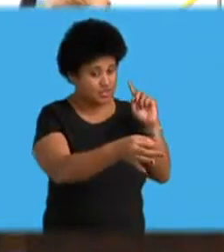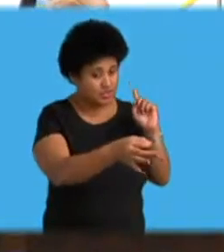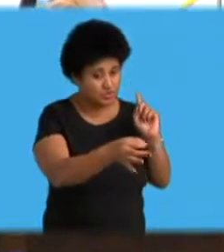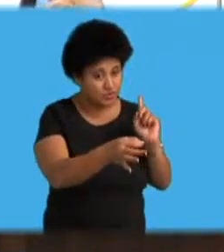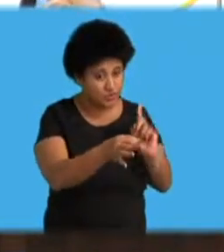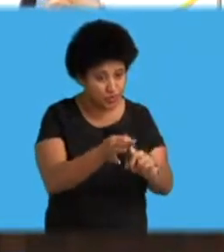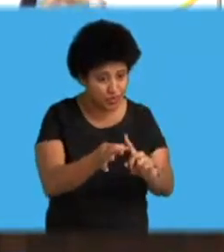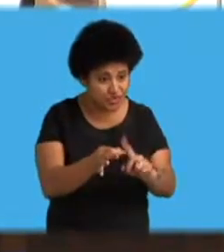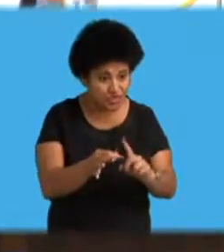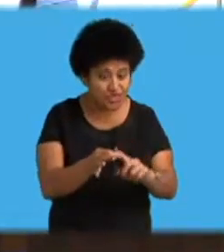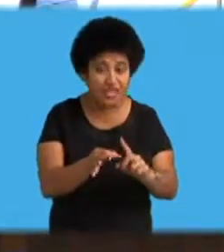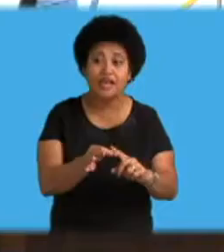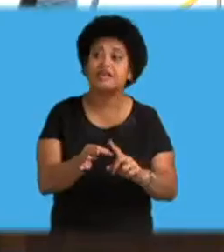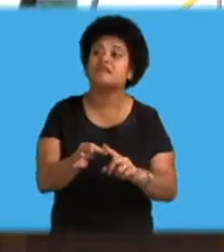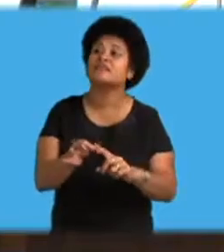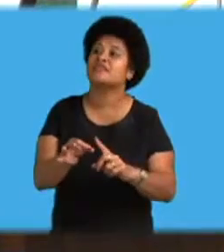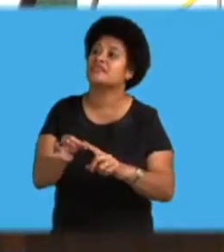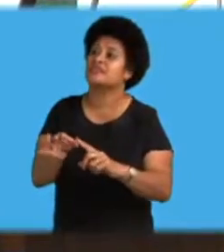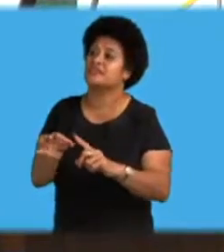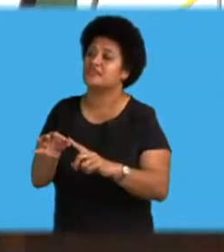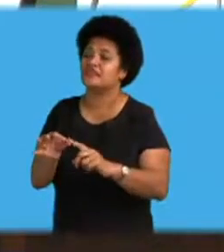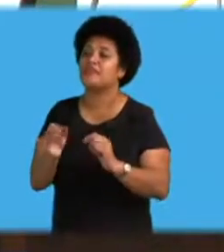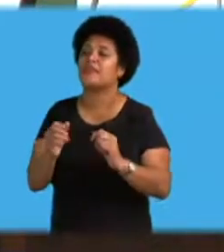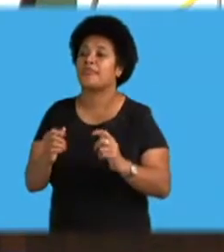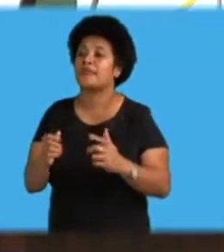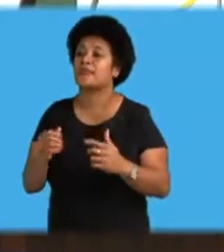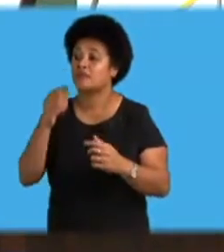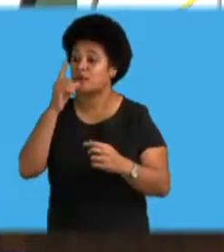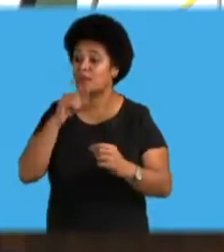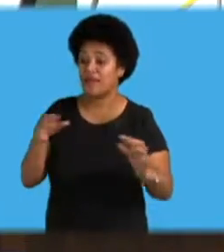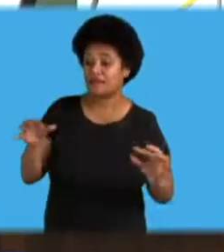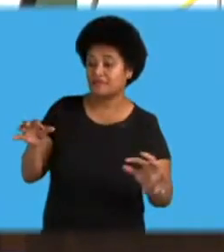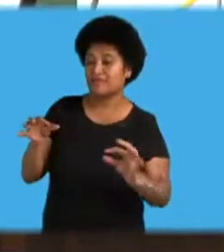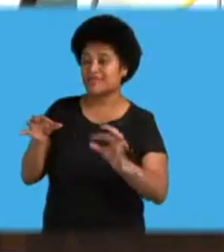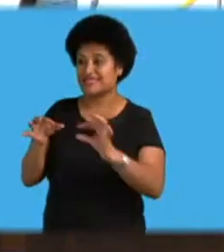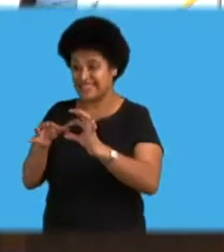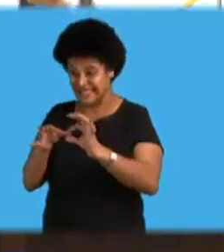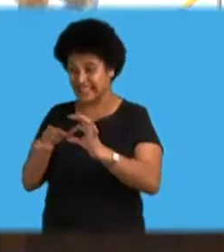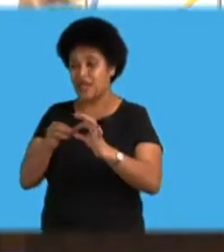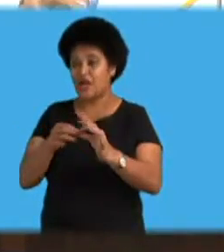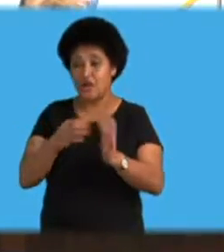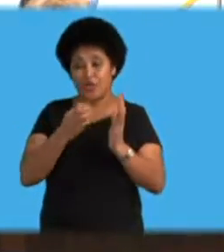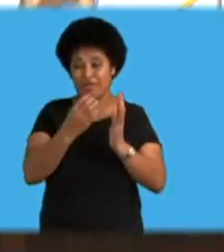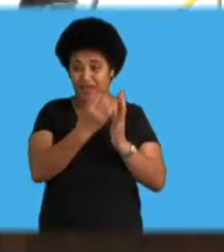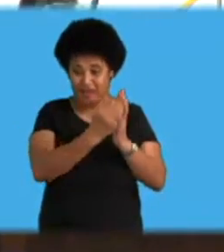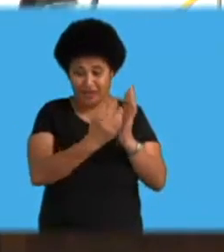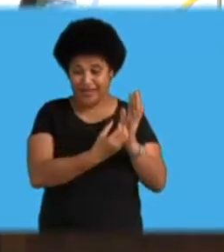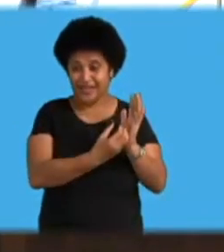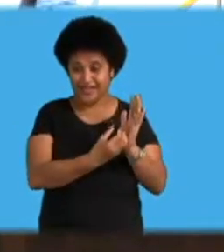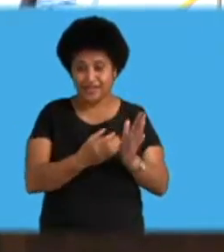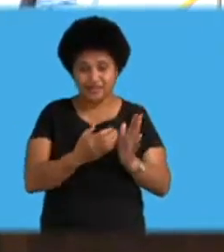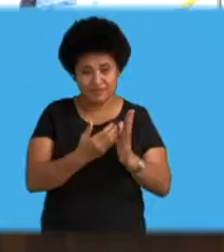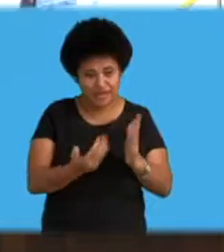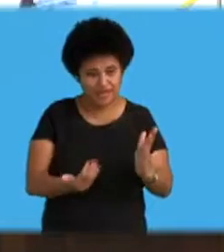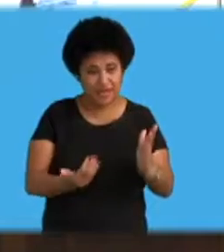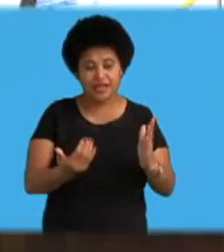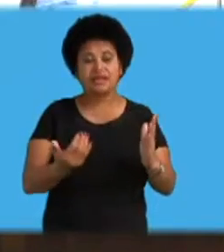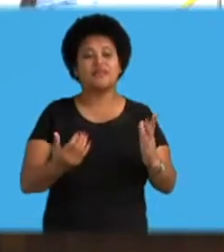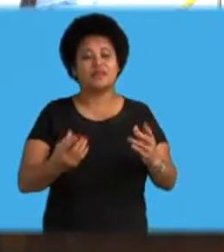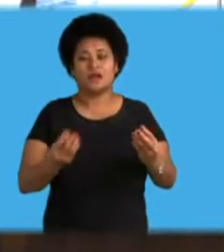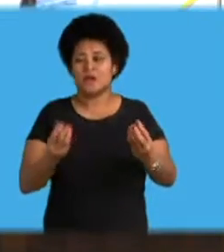ministry will try and link this in the current curriculum with health or